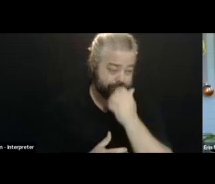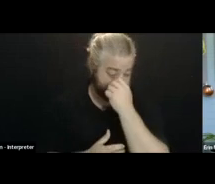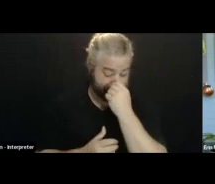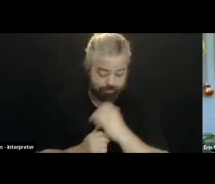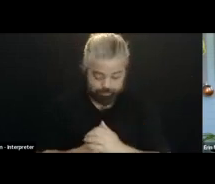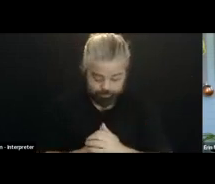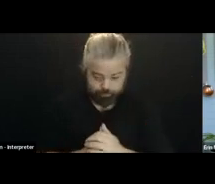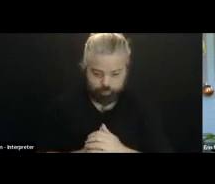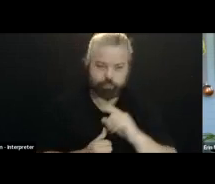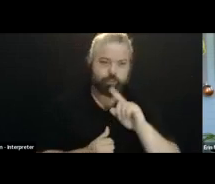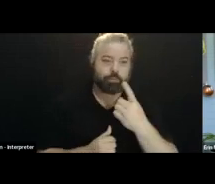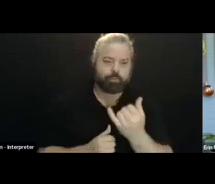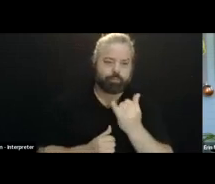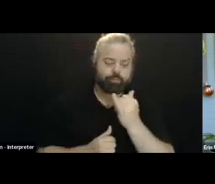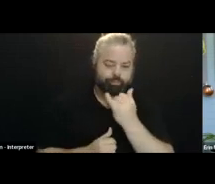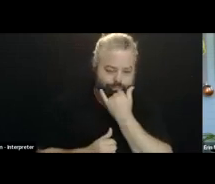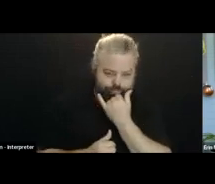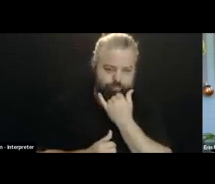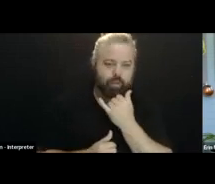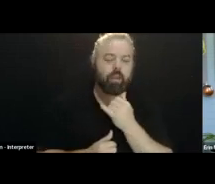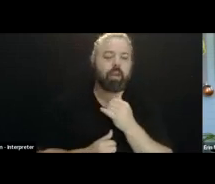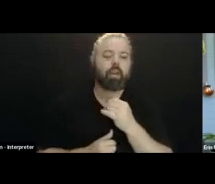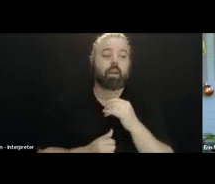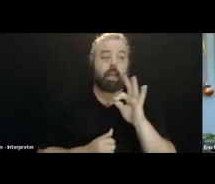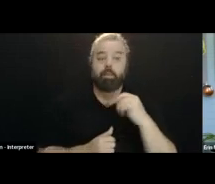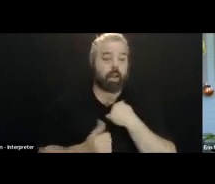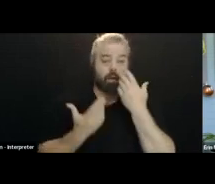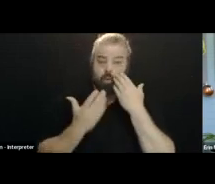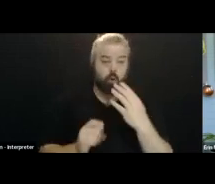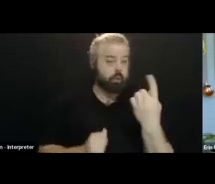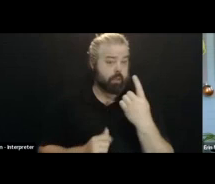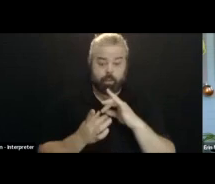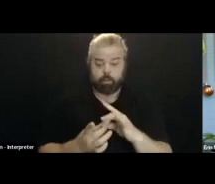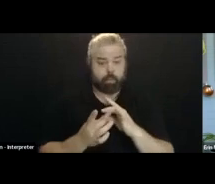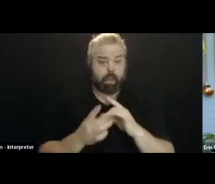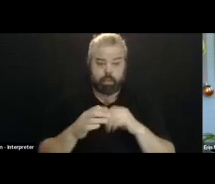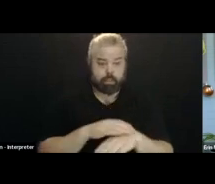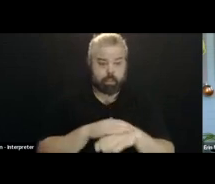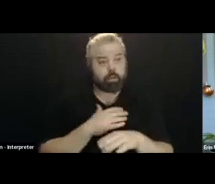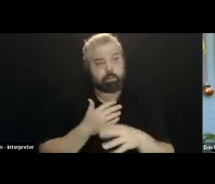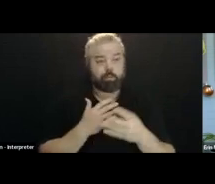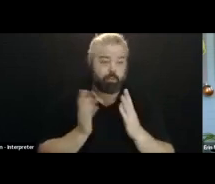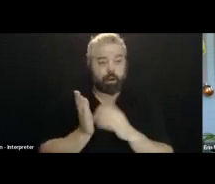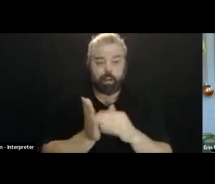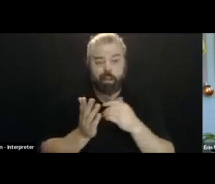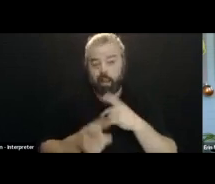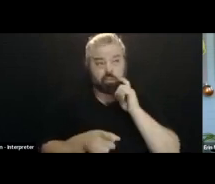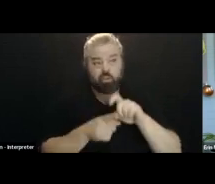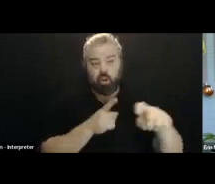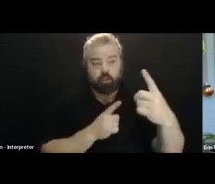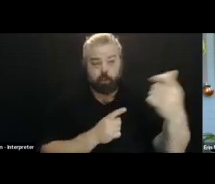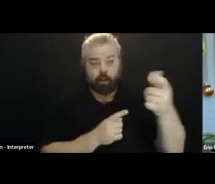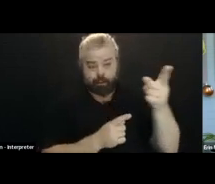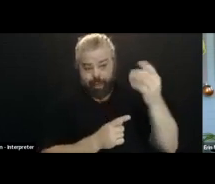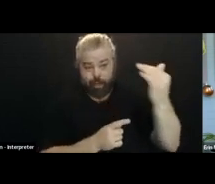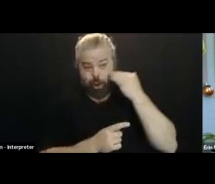by accident, whenever I don't know something about accessibility, which is frequently, I just call up somebody who does and I